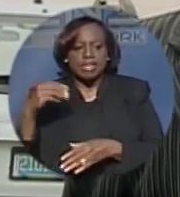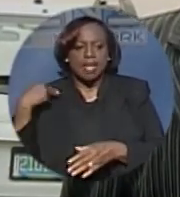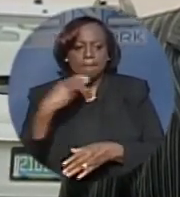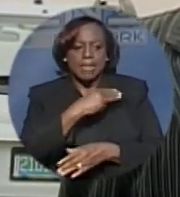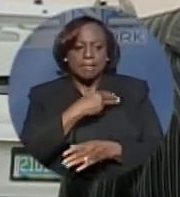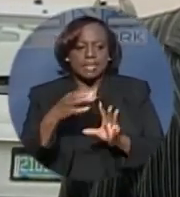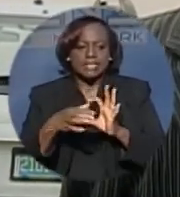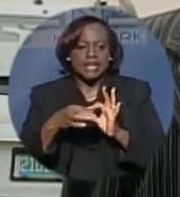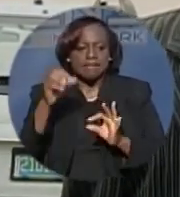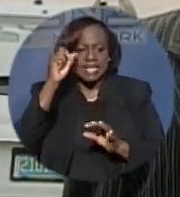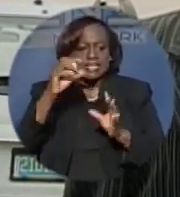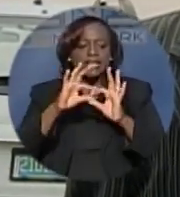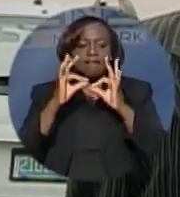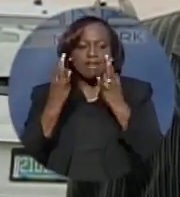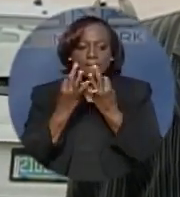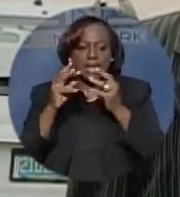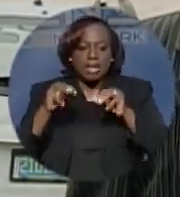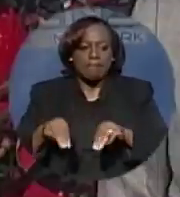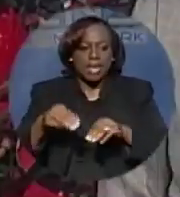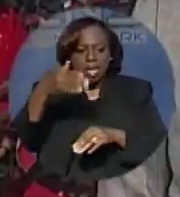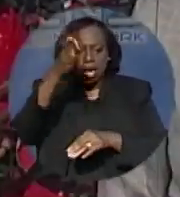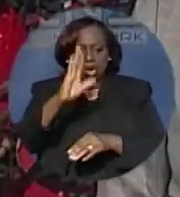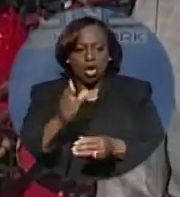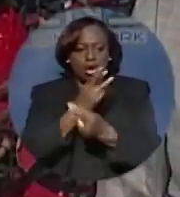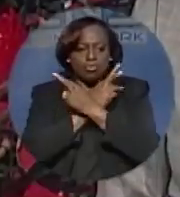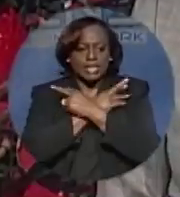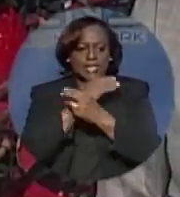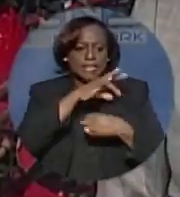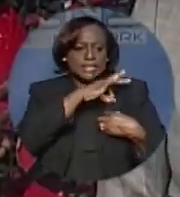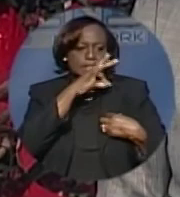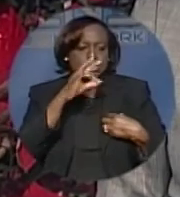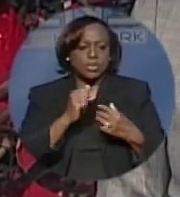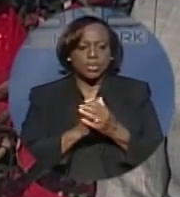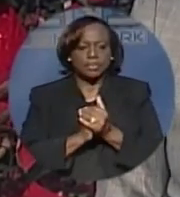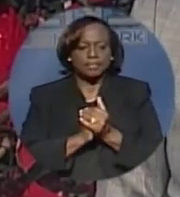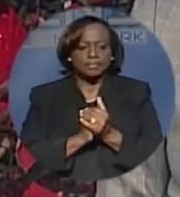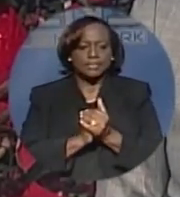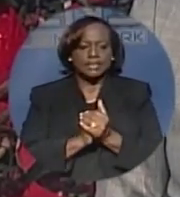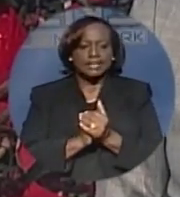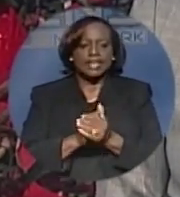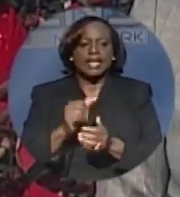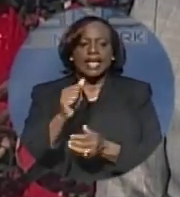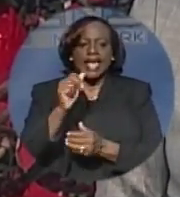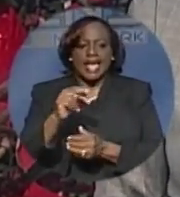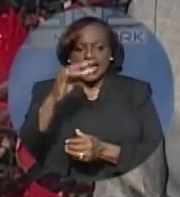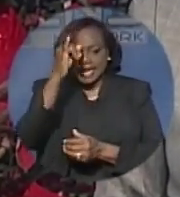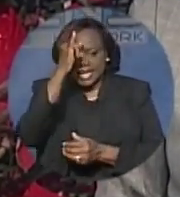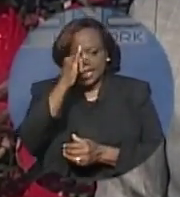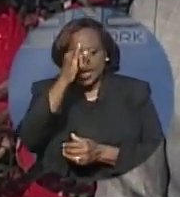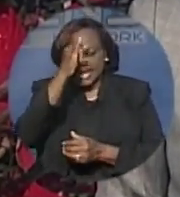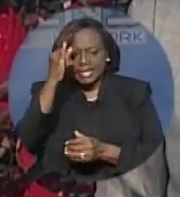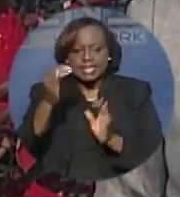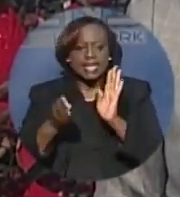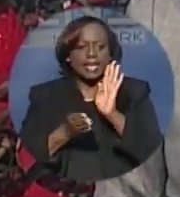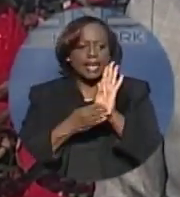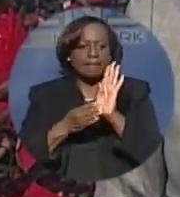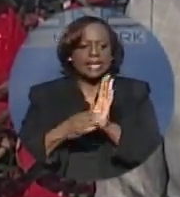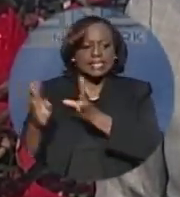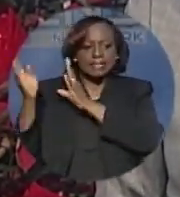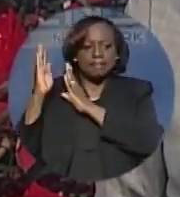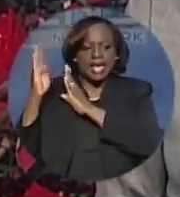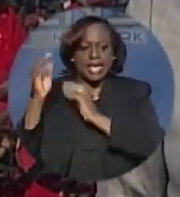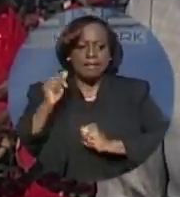family. May God rest his soul. An Italy-based Bahamian actress on the rise is set to star in her